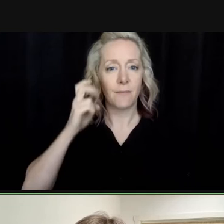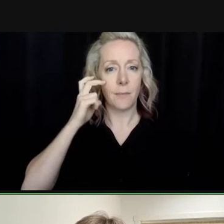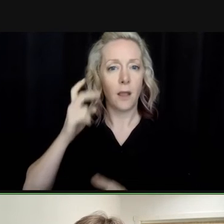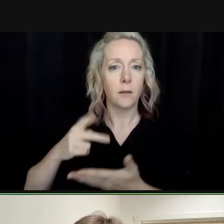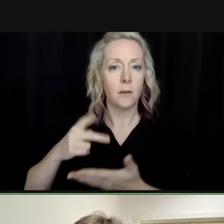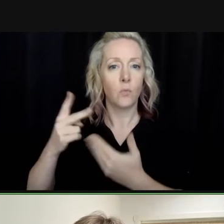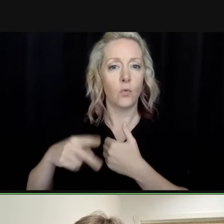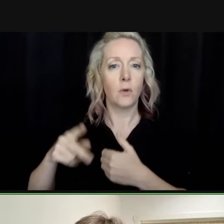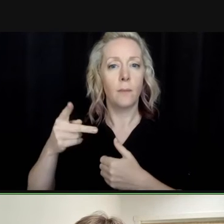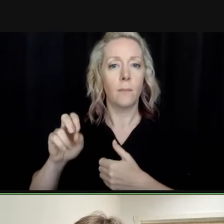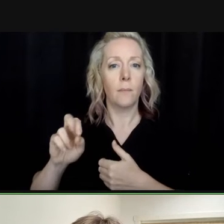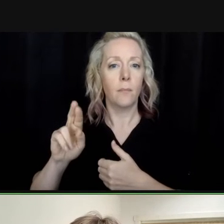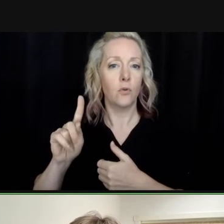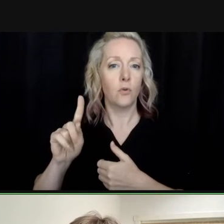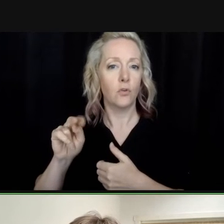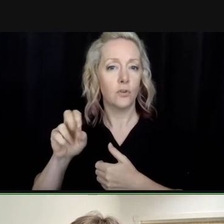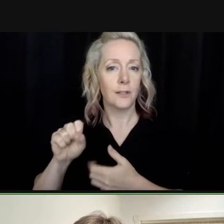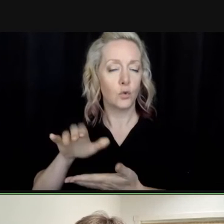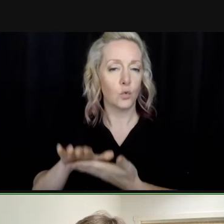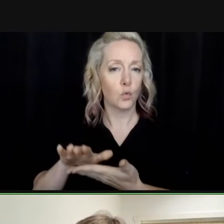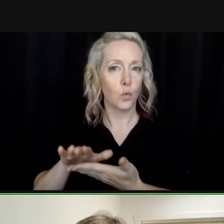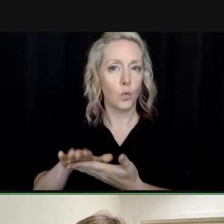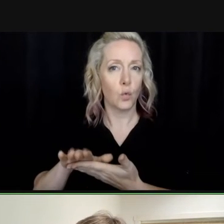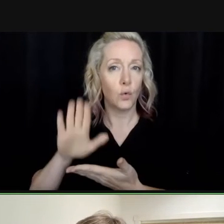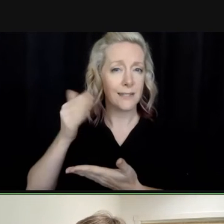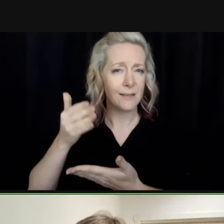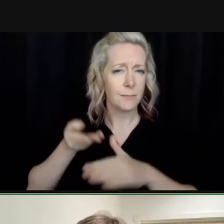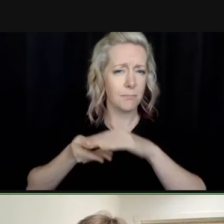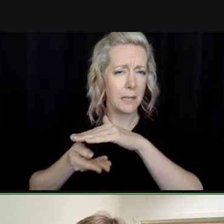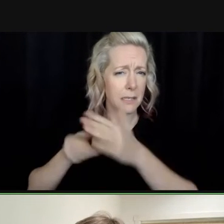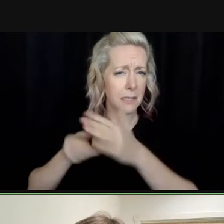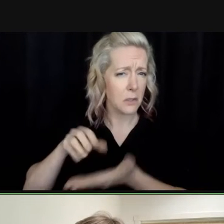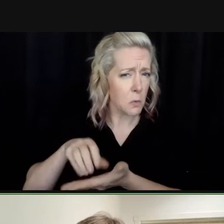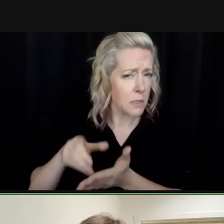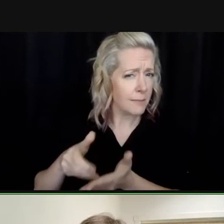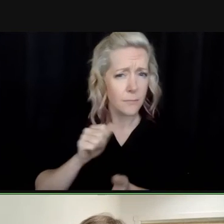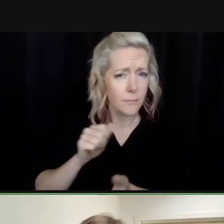Perkins School for the Blind. And it looks like he's making cookies or something. But